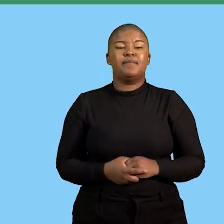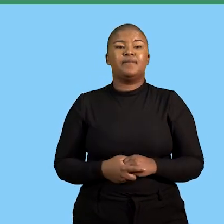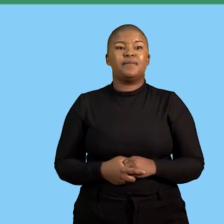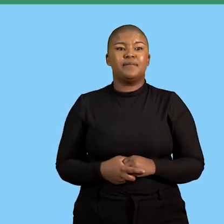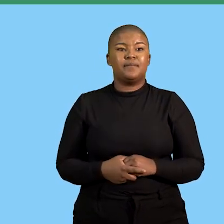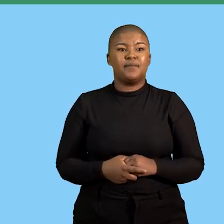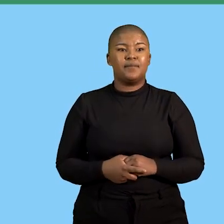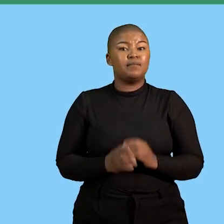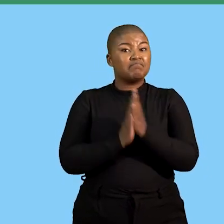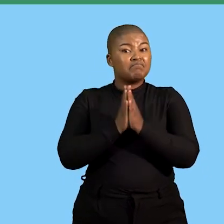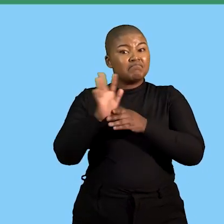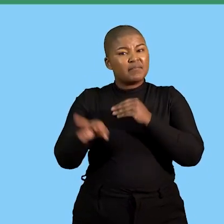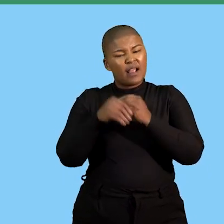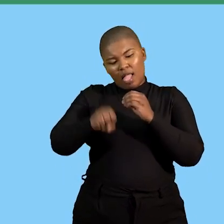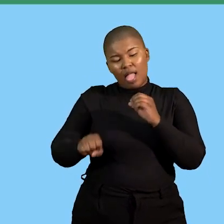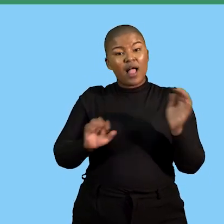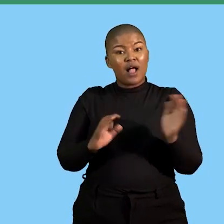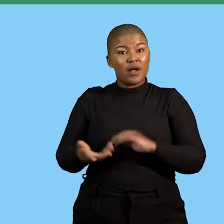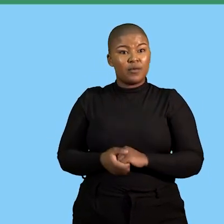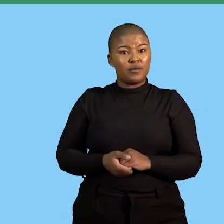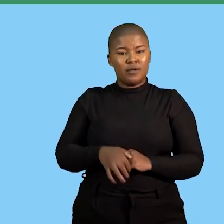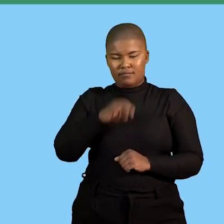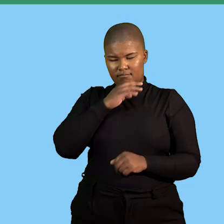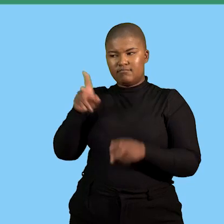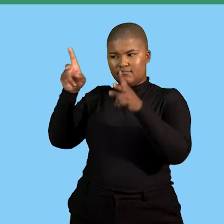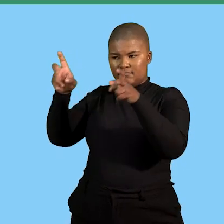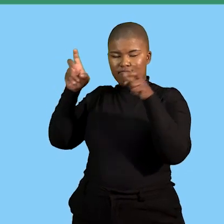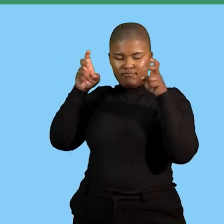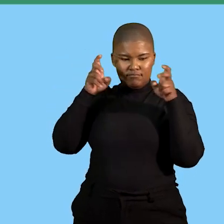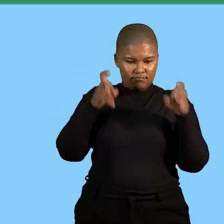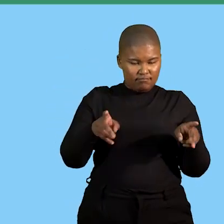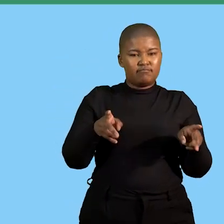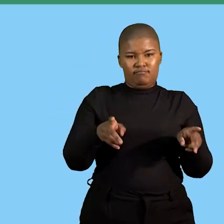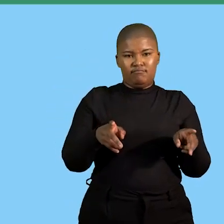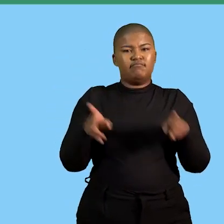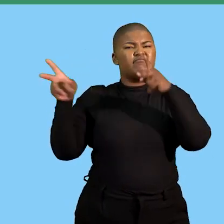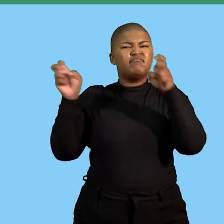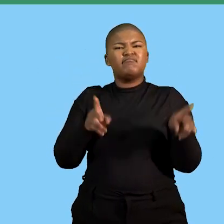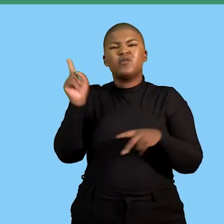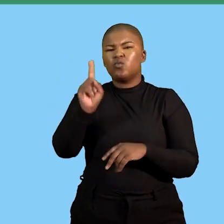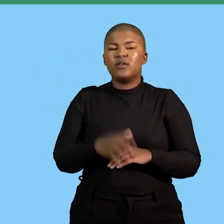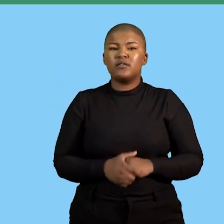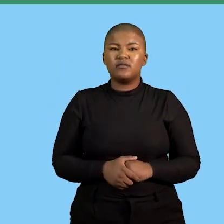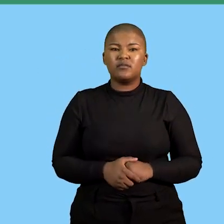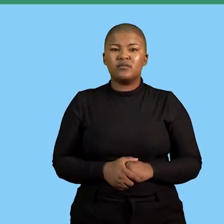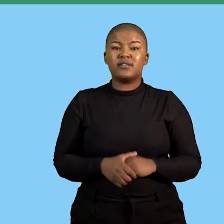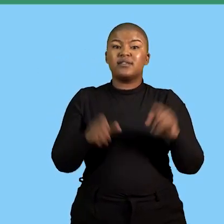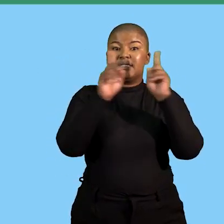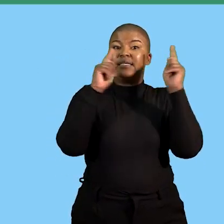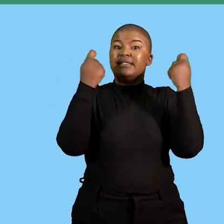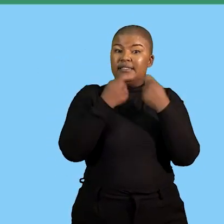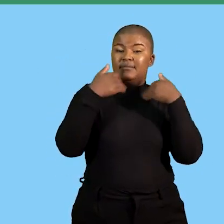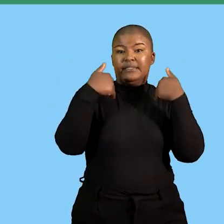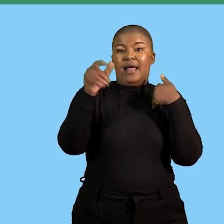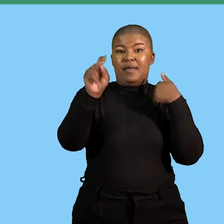We call it storming. And how do we motivate? We motivate by quoting from the scenario. What should we quote from the scenario?